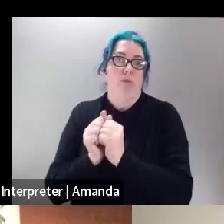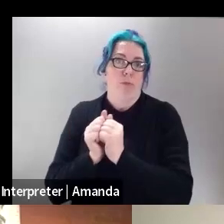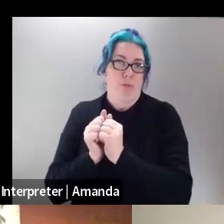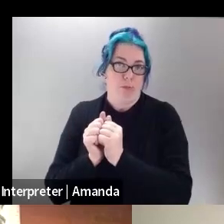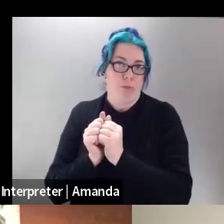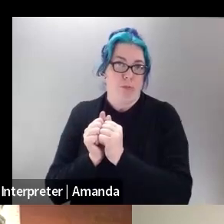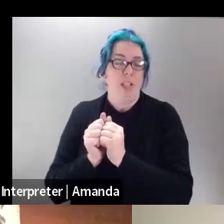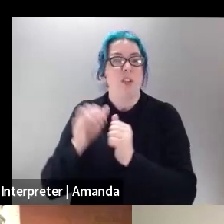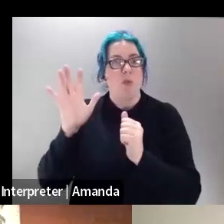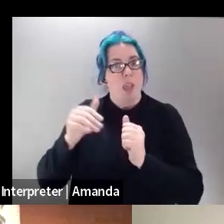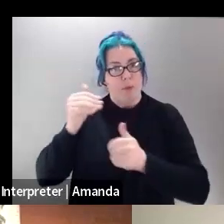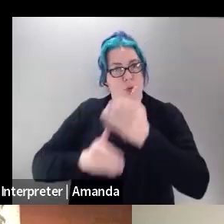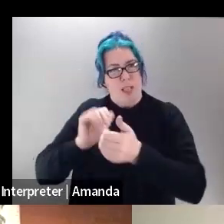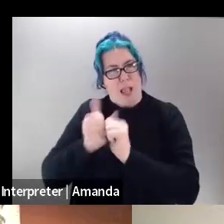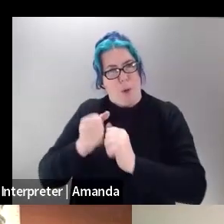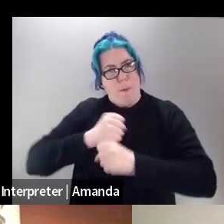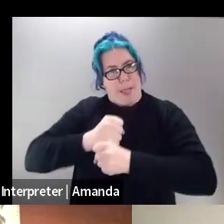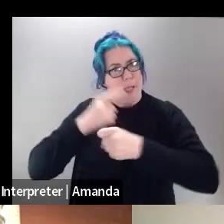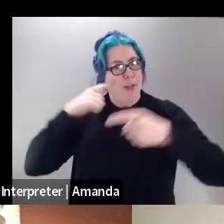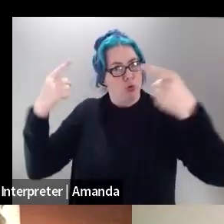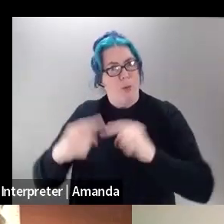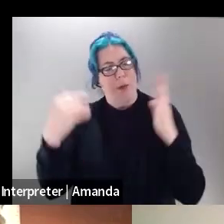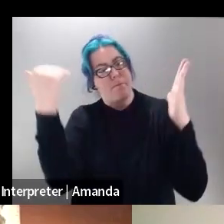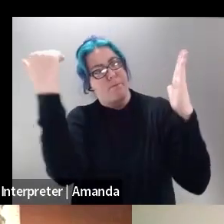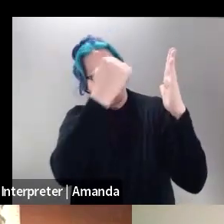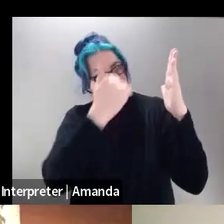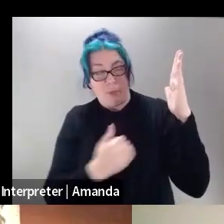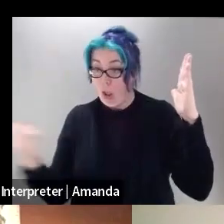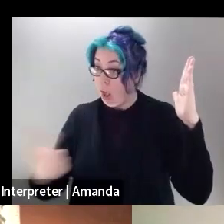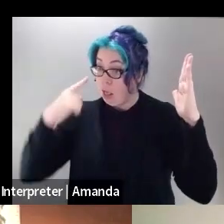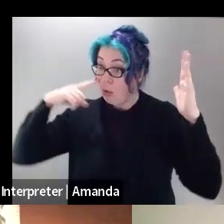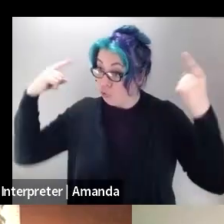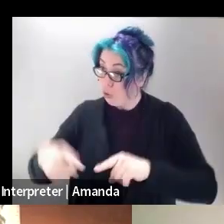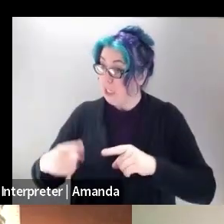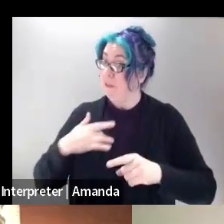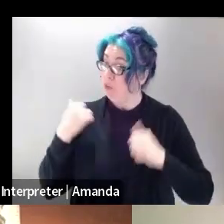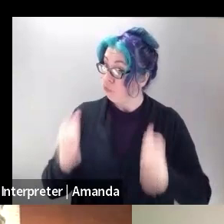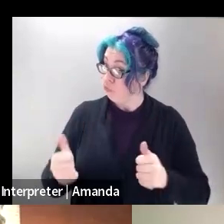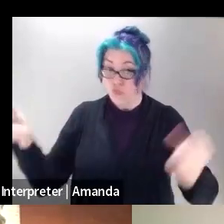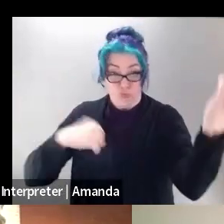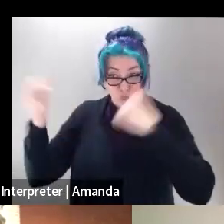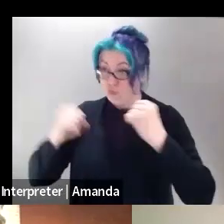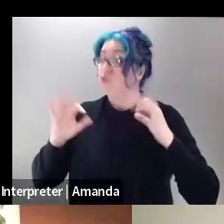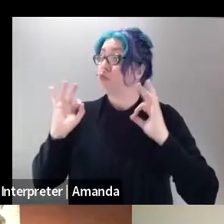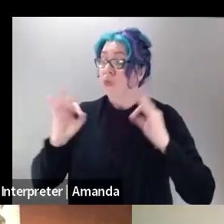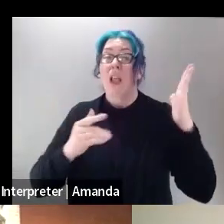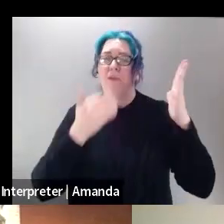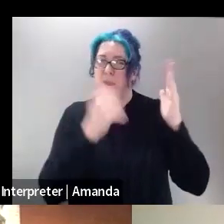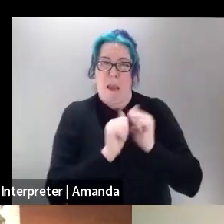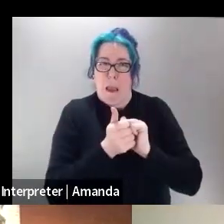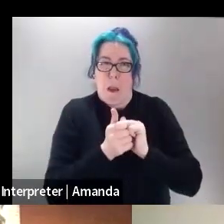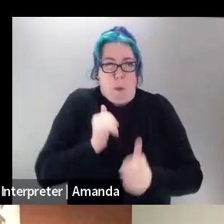charge of this process yourself, Equity has a great step-by-step guide, and Randy has just posted